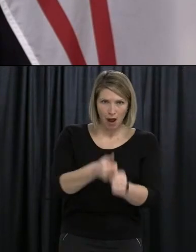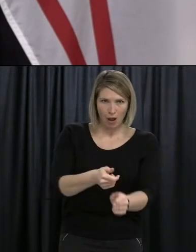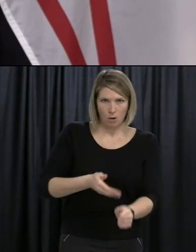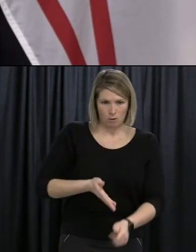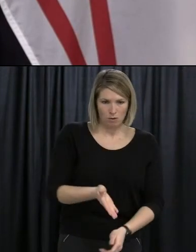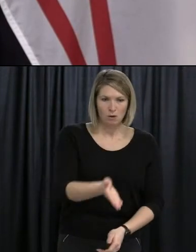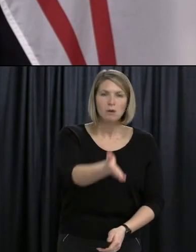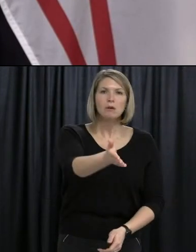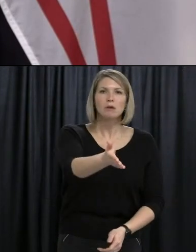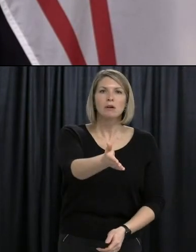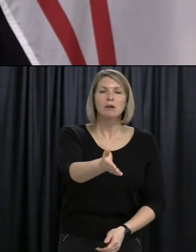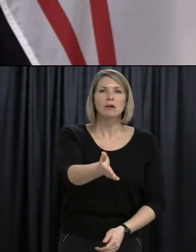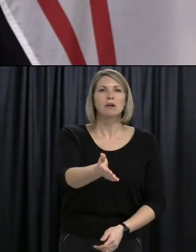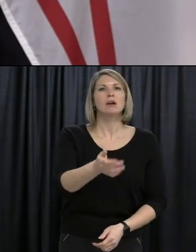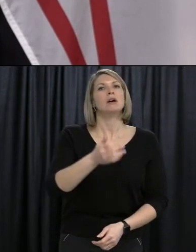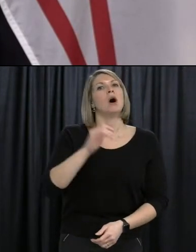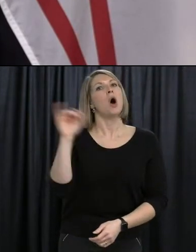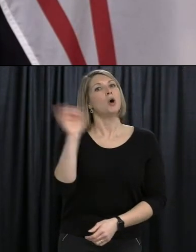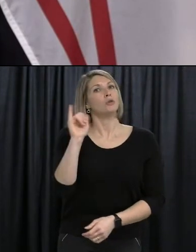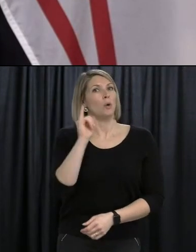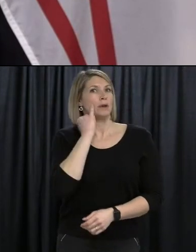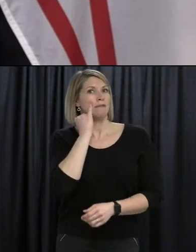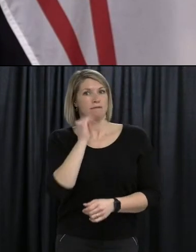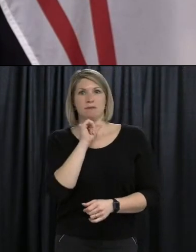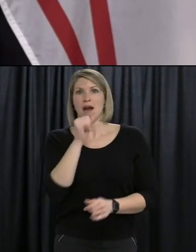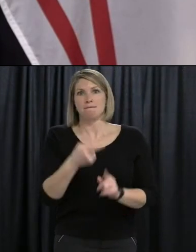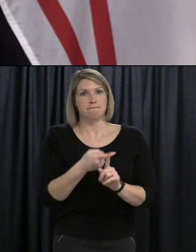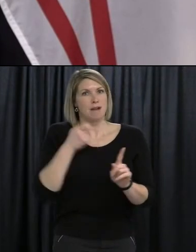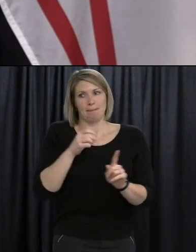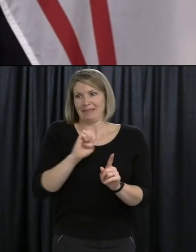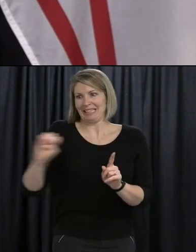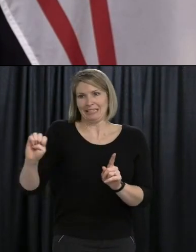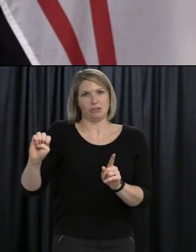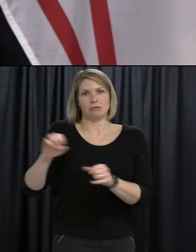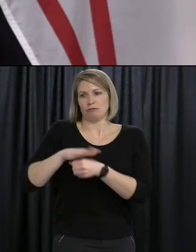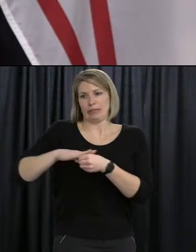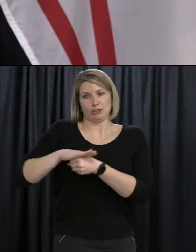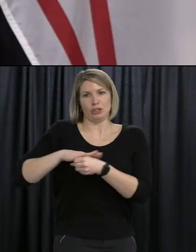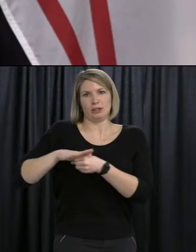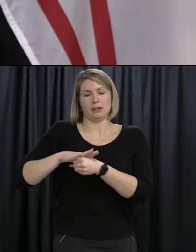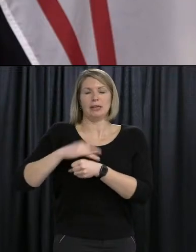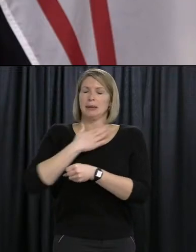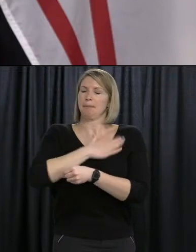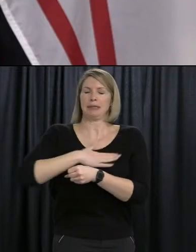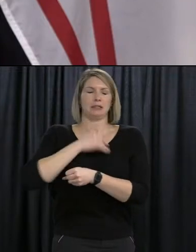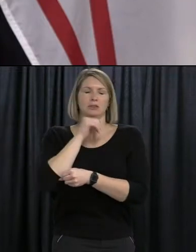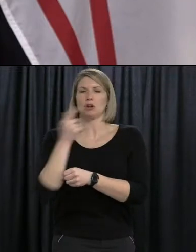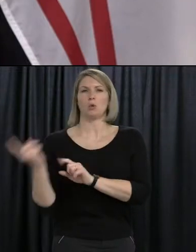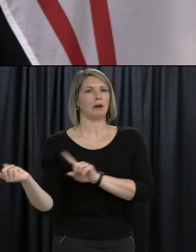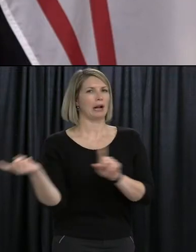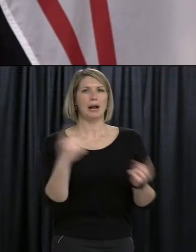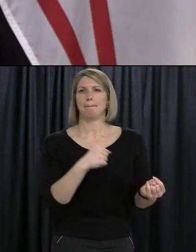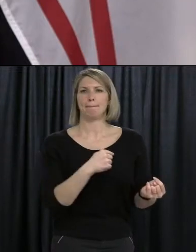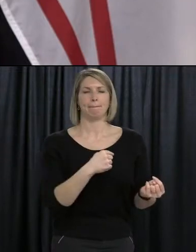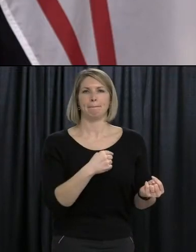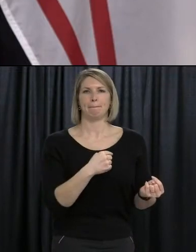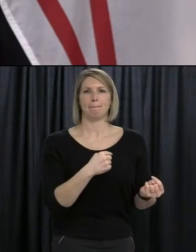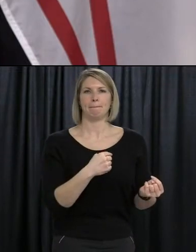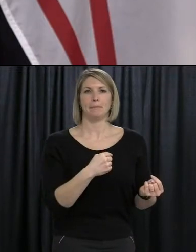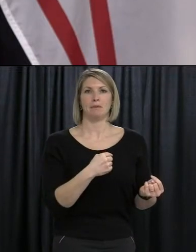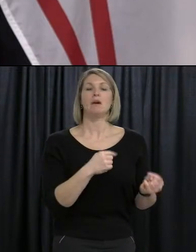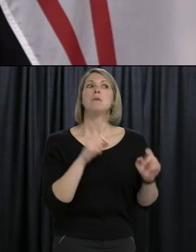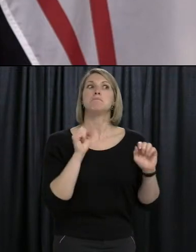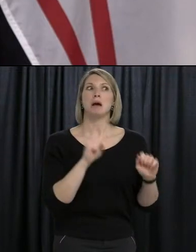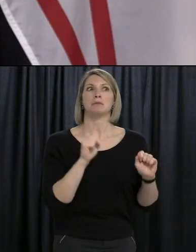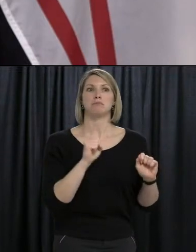we strongly caution you to avoid travel into the region at this time. Please only travel into the metro area if you